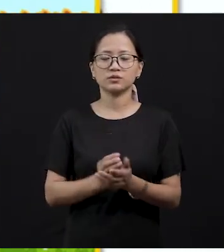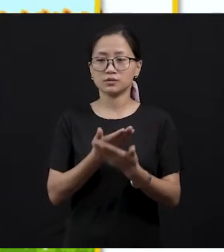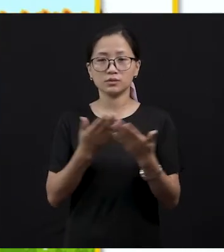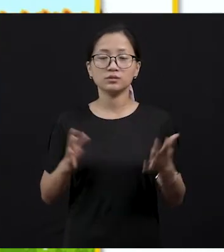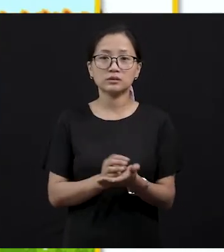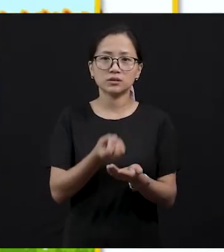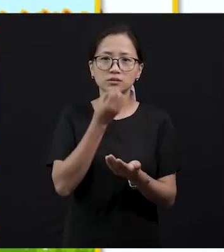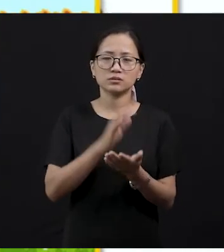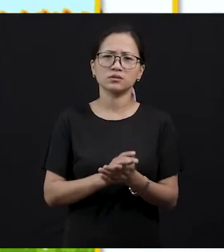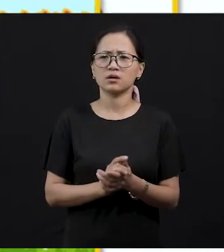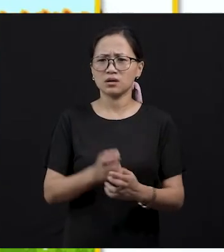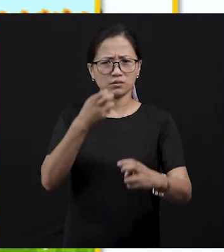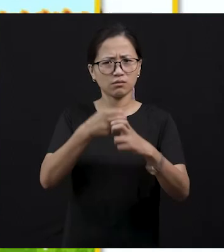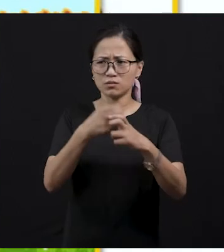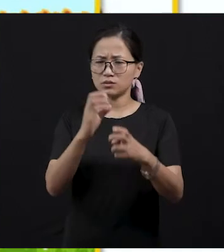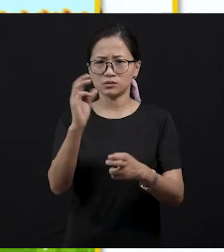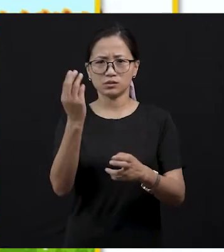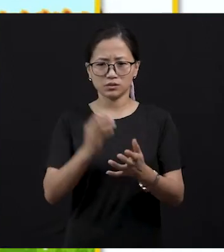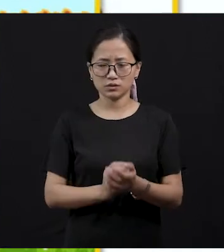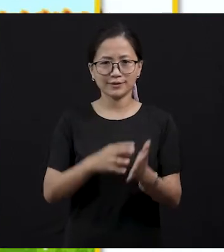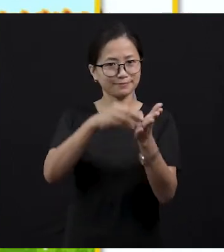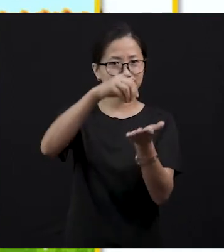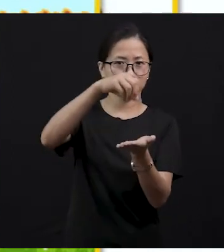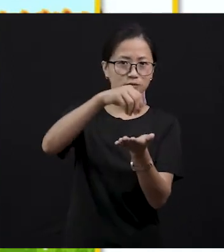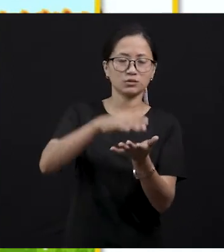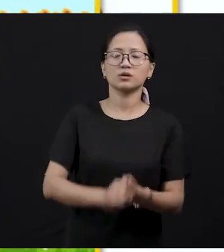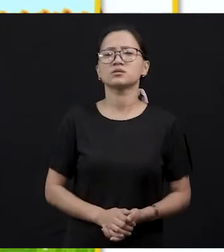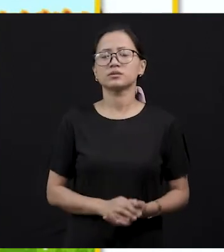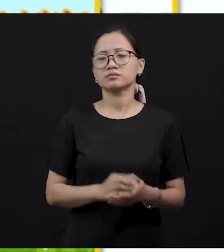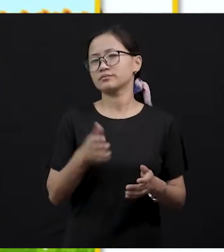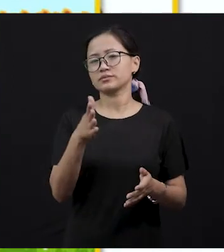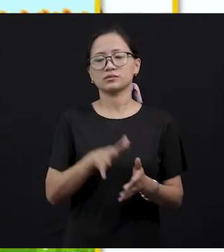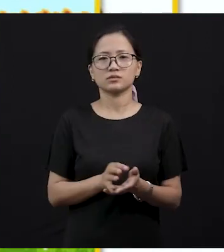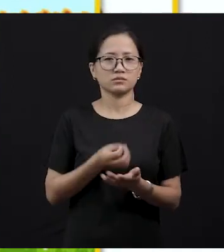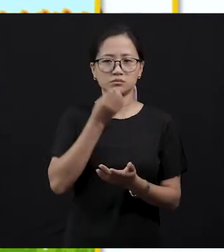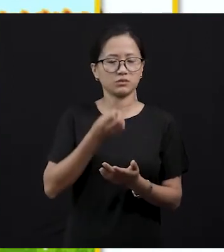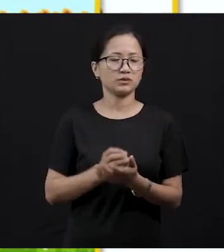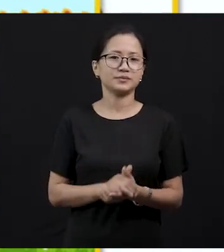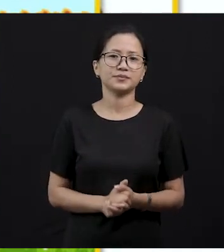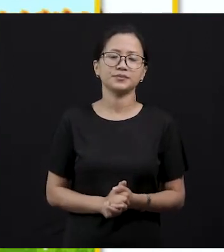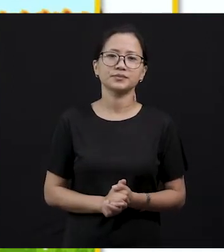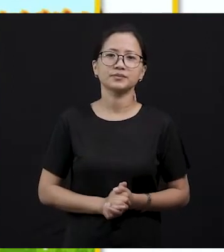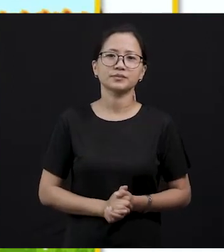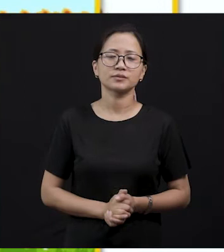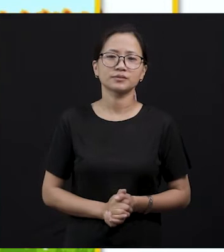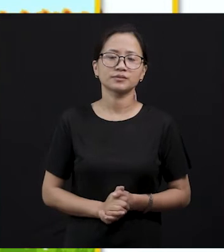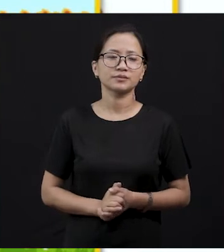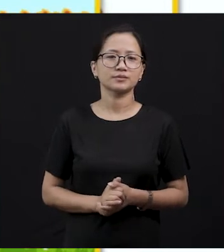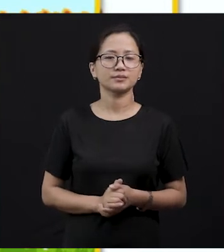But rocks and soil and water, they don't eat. Non-living organisms, non-living things, they don't eat. But